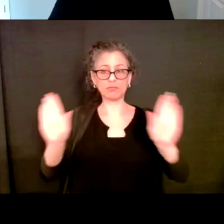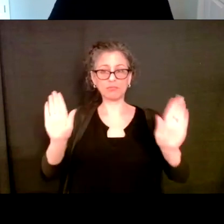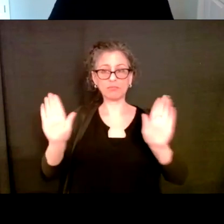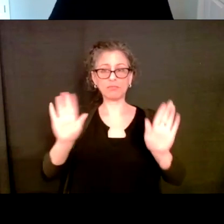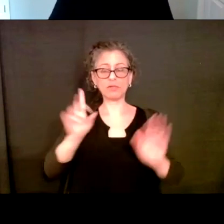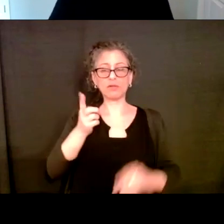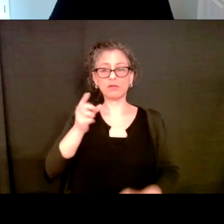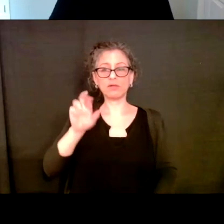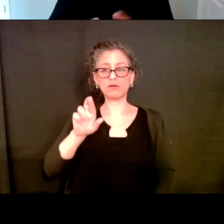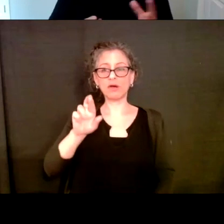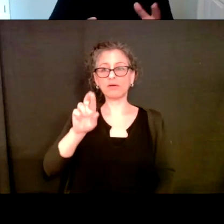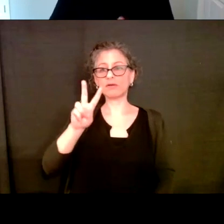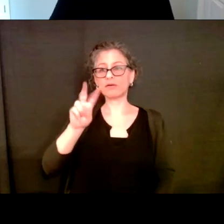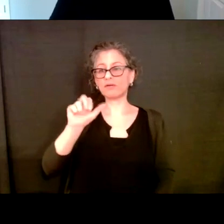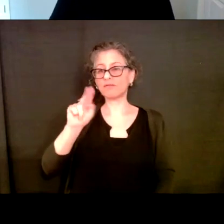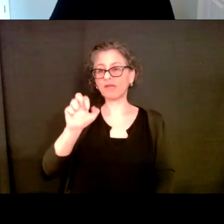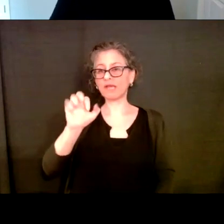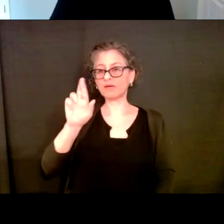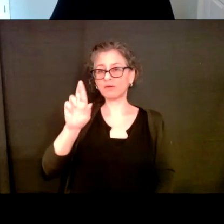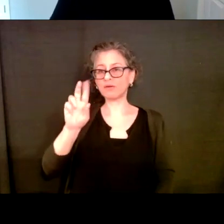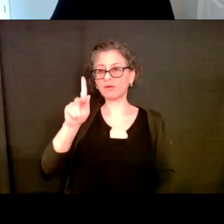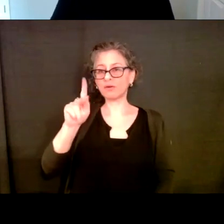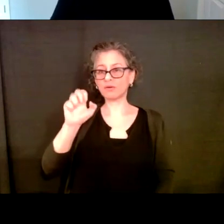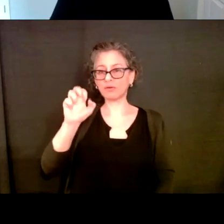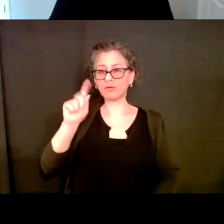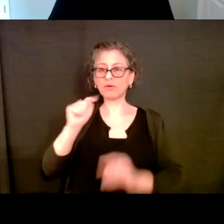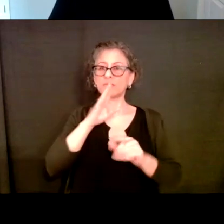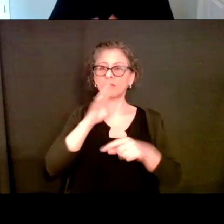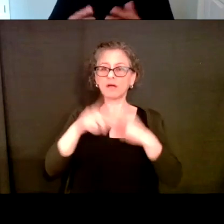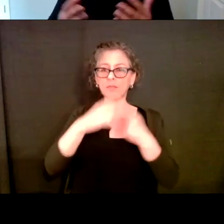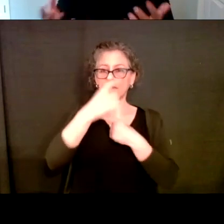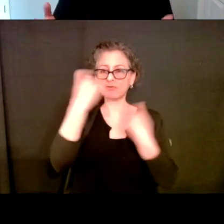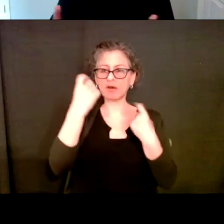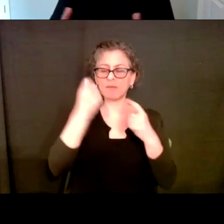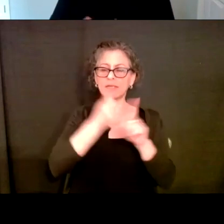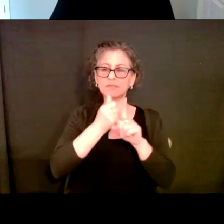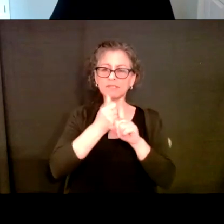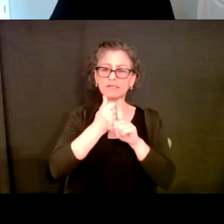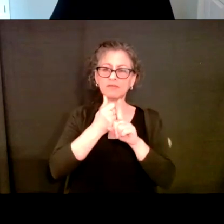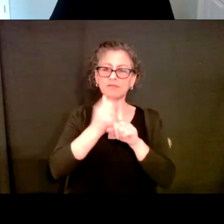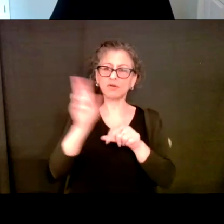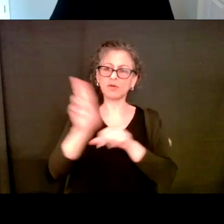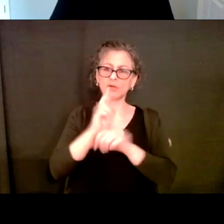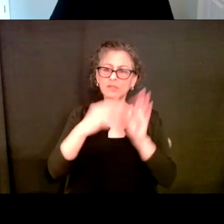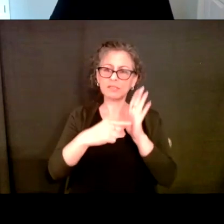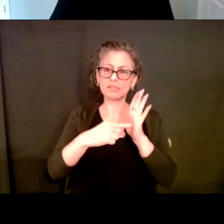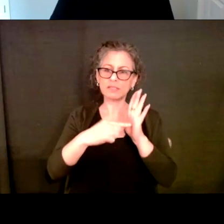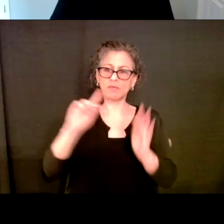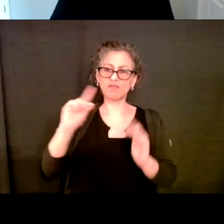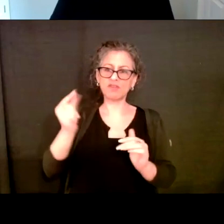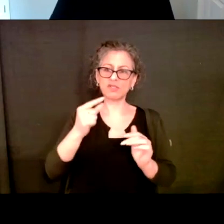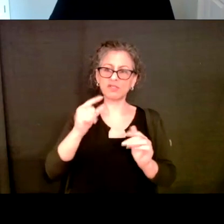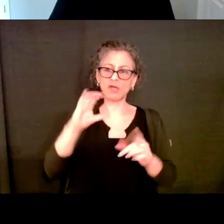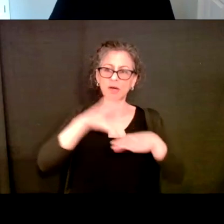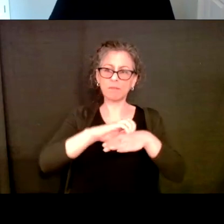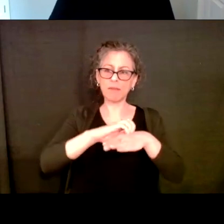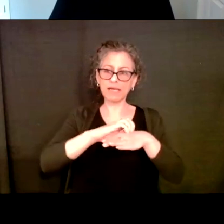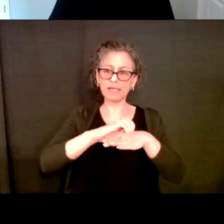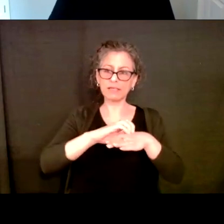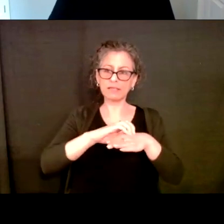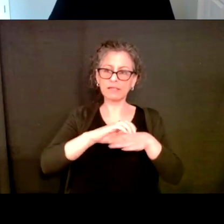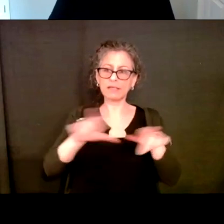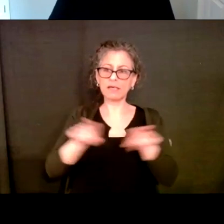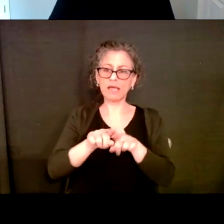Bessel van der Kolk, who I talked about before, talks about trauma, he uses the example of a dog bite as a child.